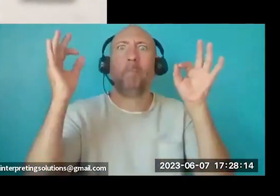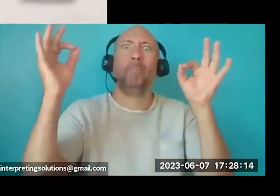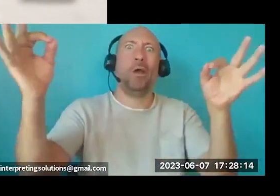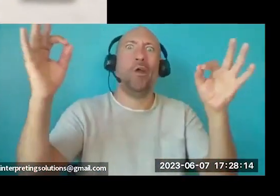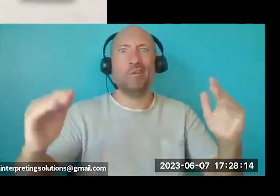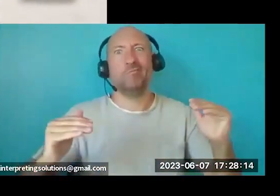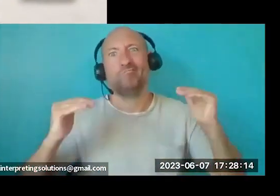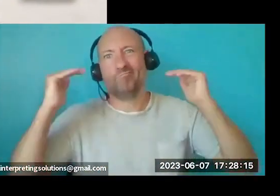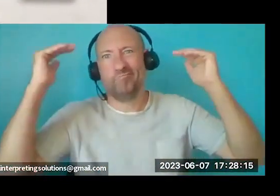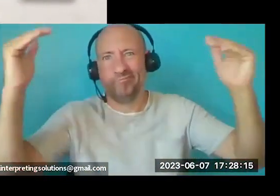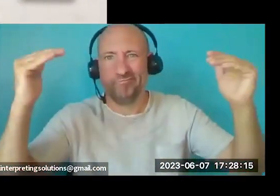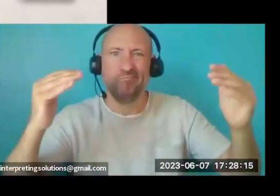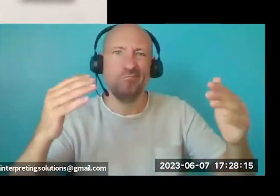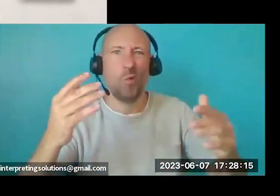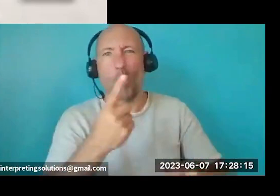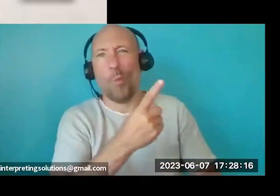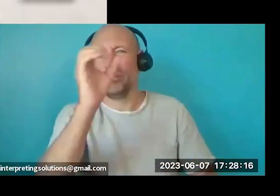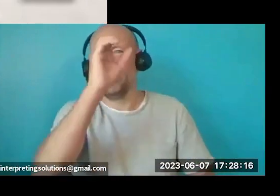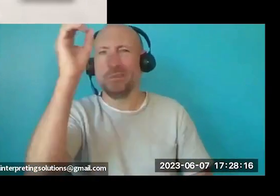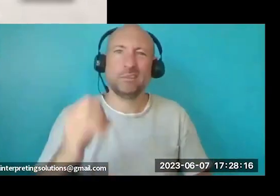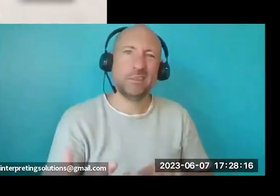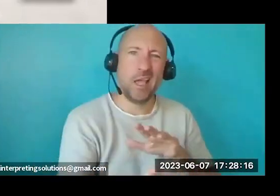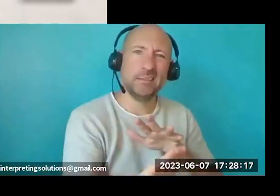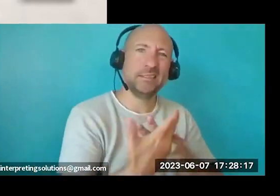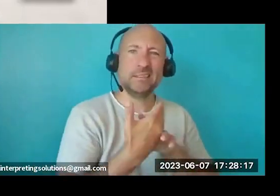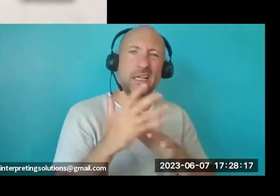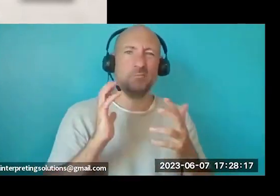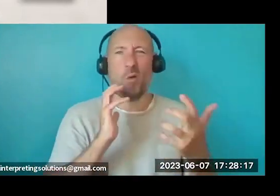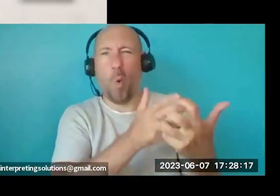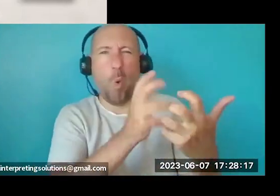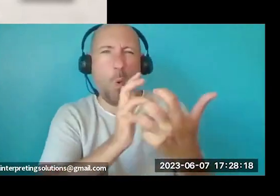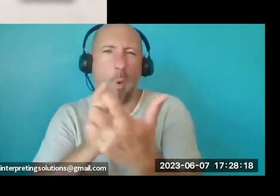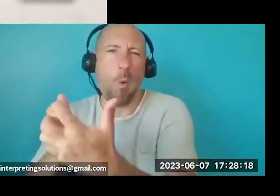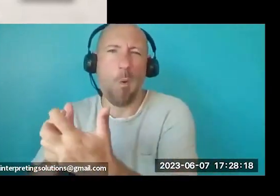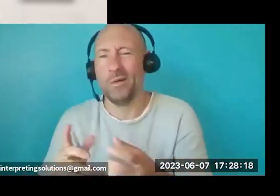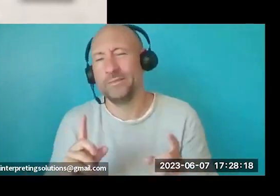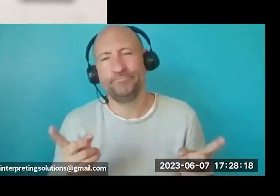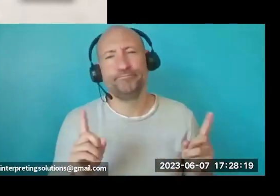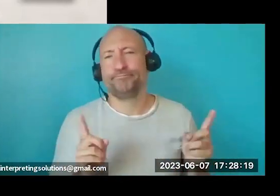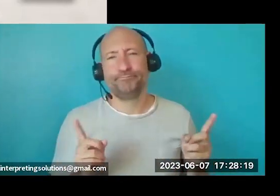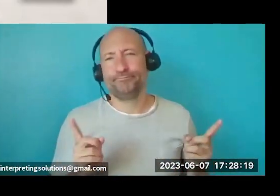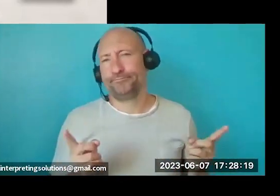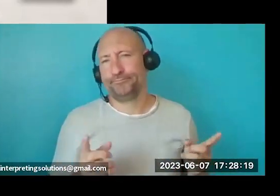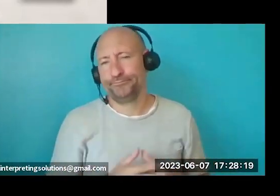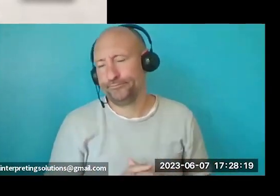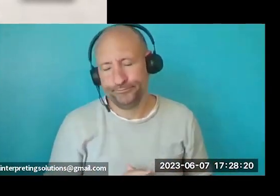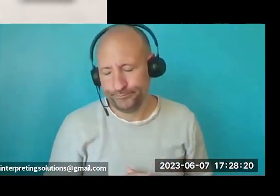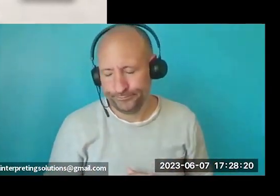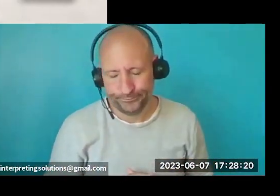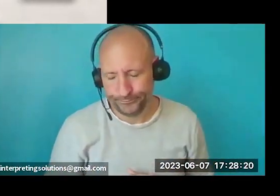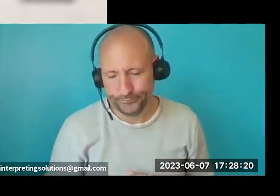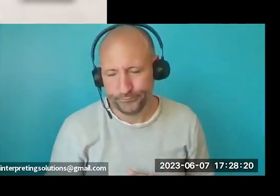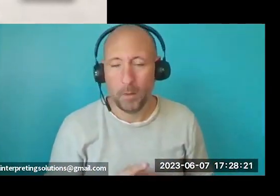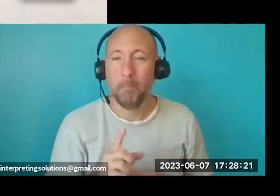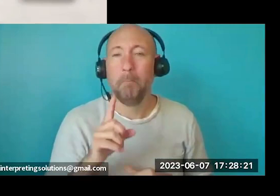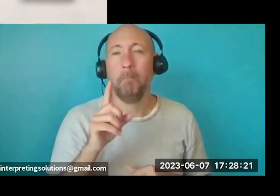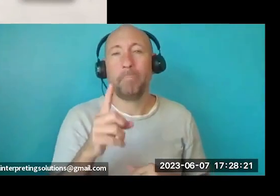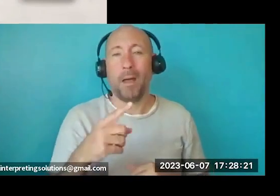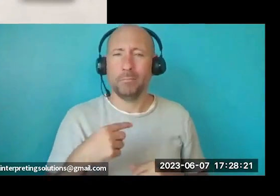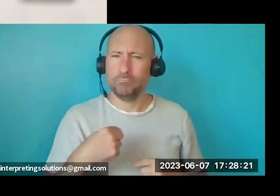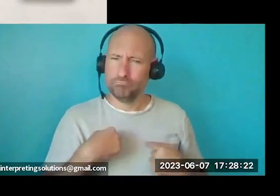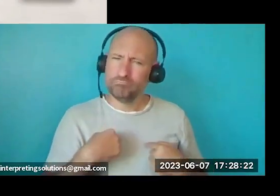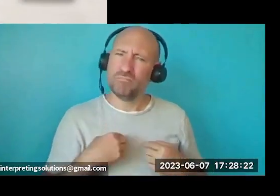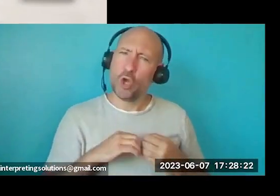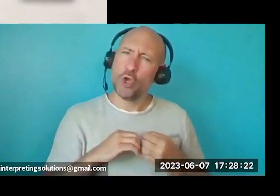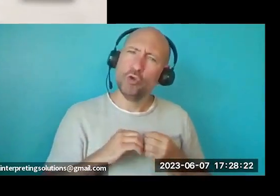going to make anything completely accessible to everyone we want to reach. But for me, I think creative access